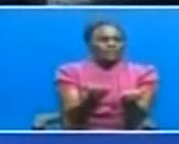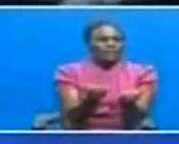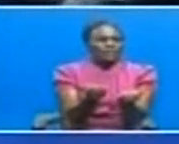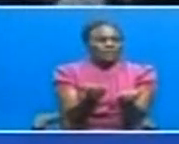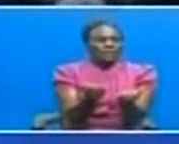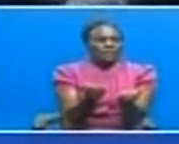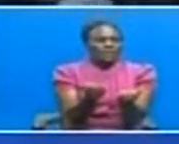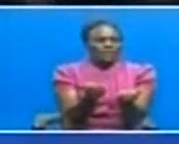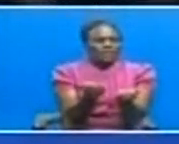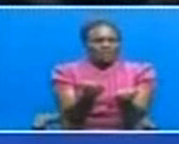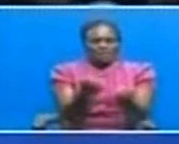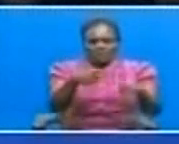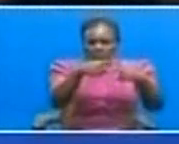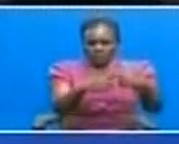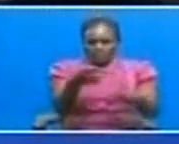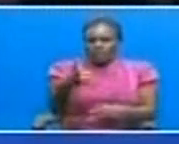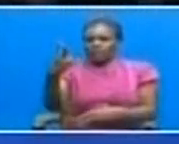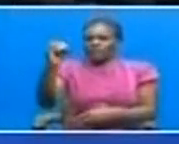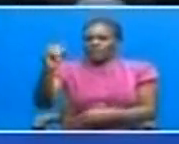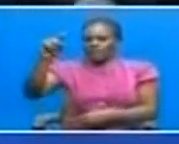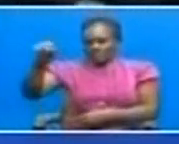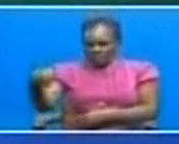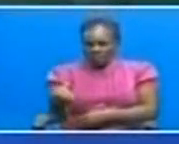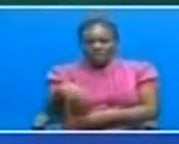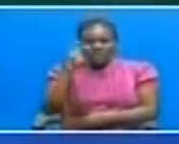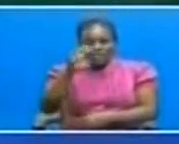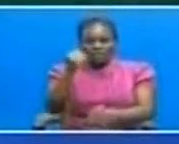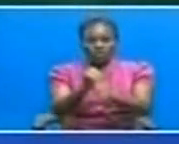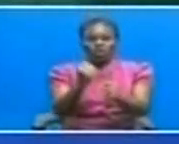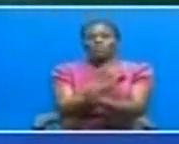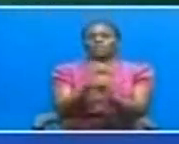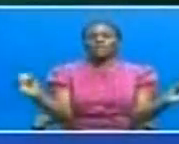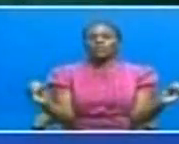sio Jua Kali watu kama 20,000 hapa hatungekuwa tuko na kazi.